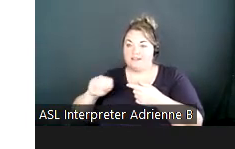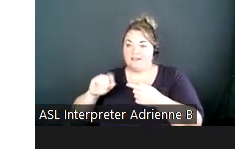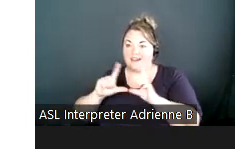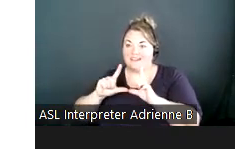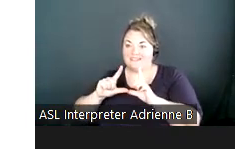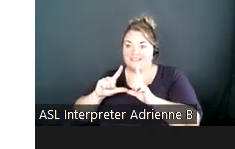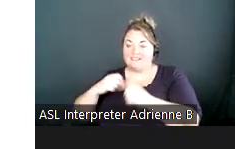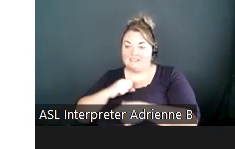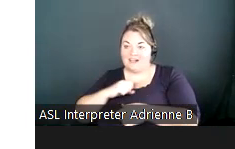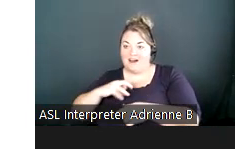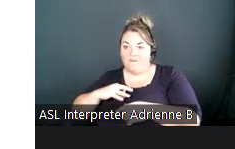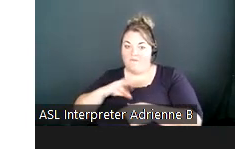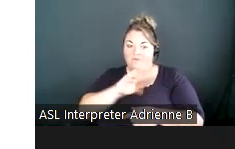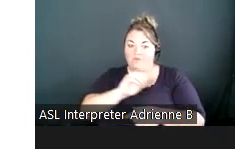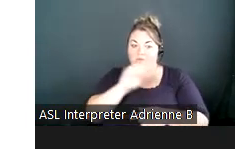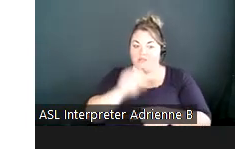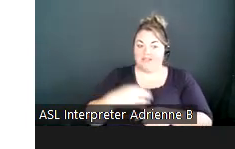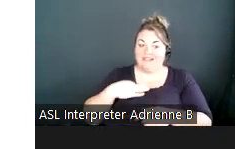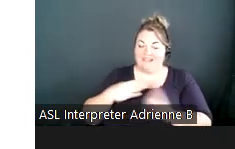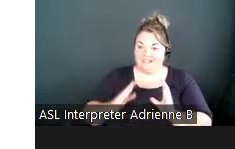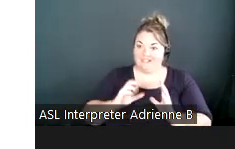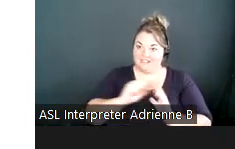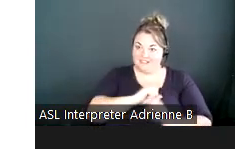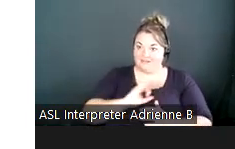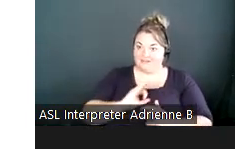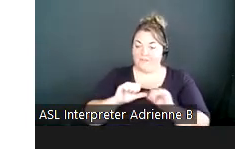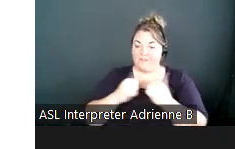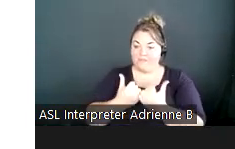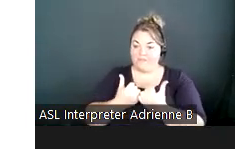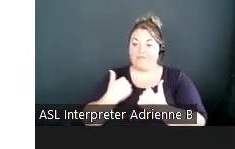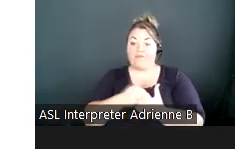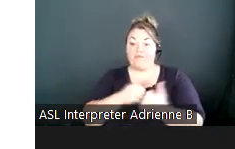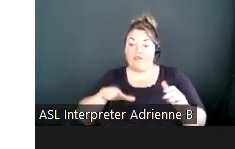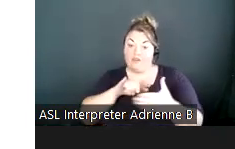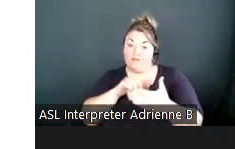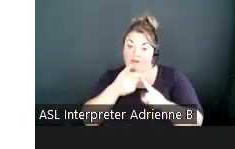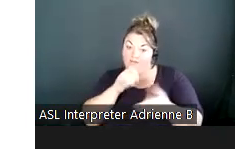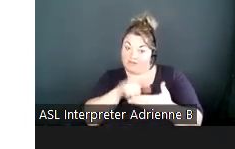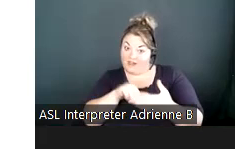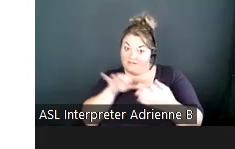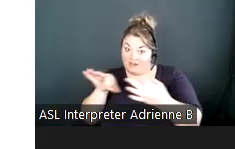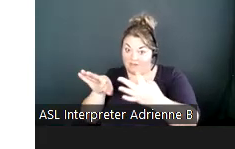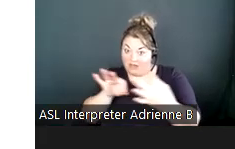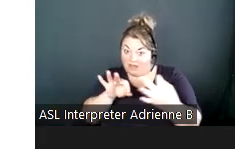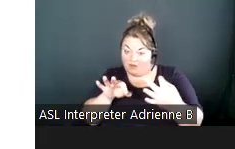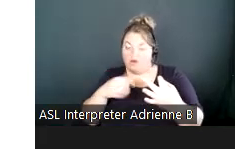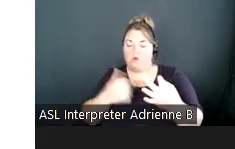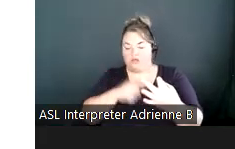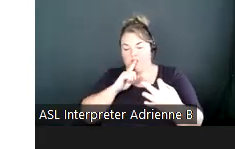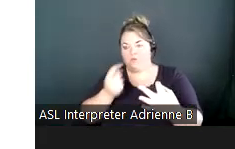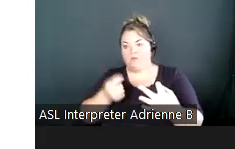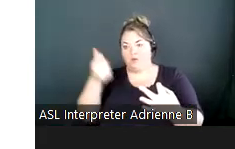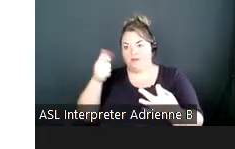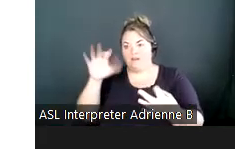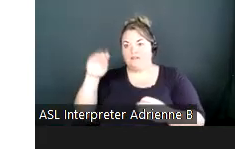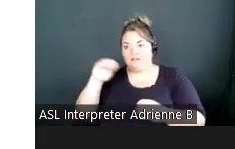at an agency. So what we have done is from that stakeholder feedback, we are removing the 50%